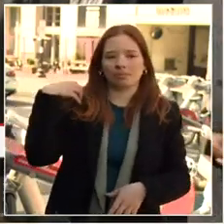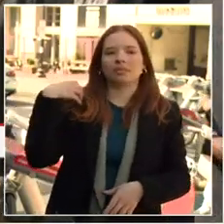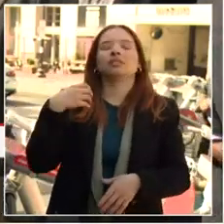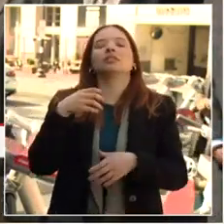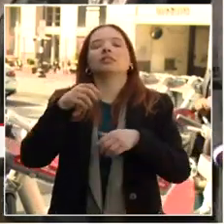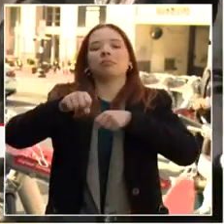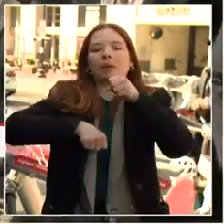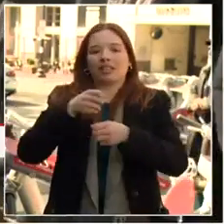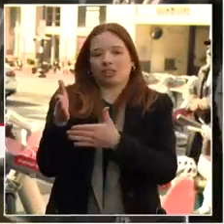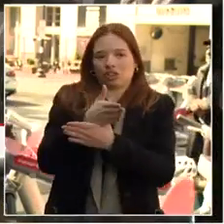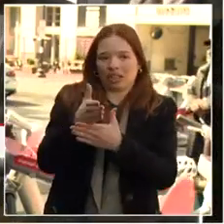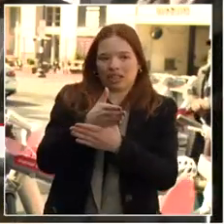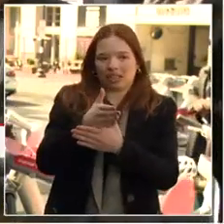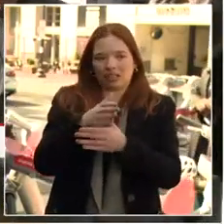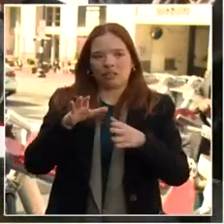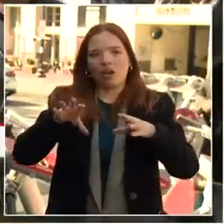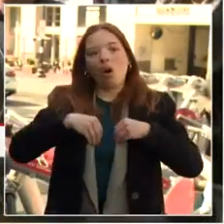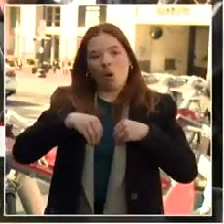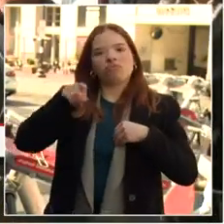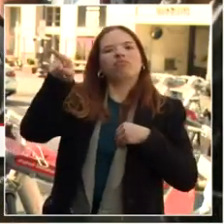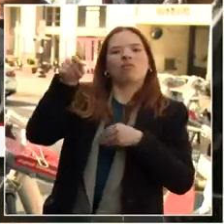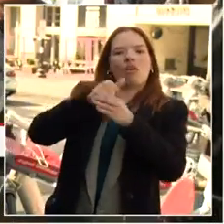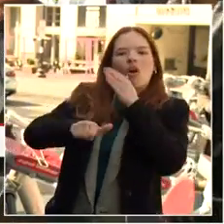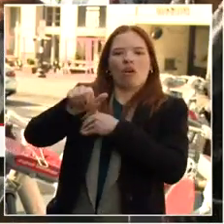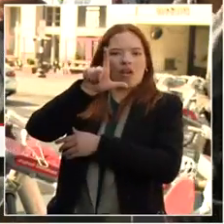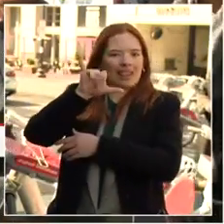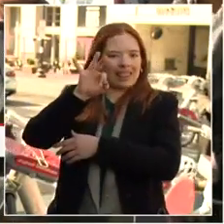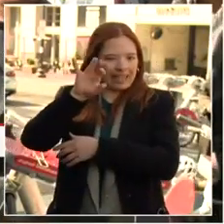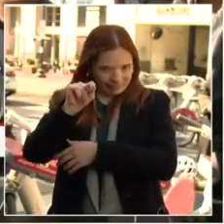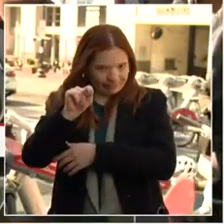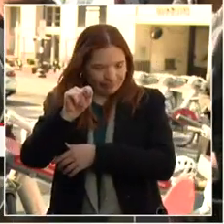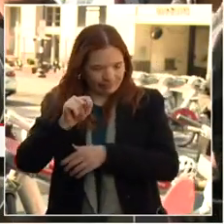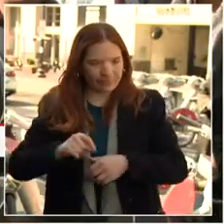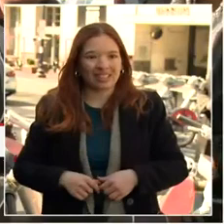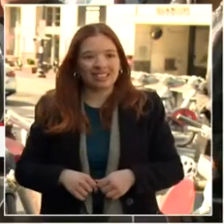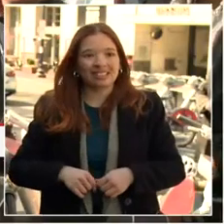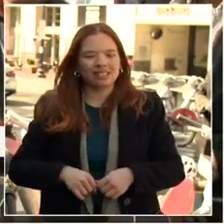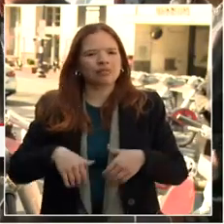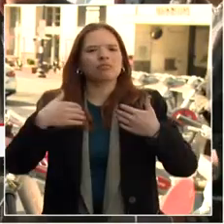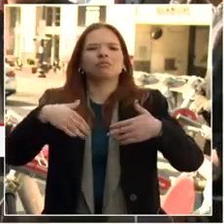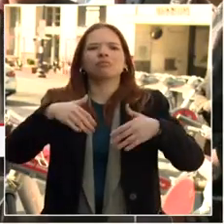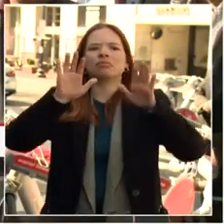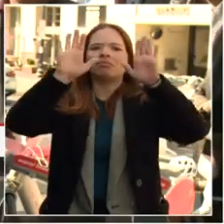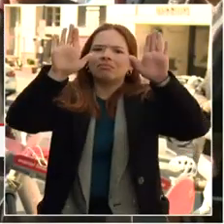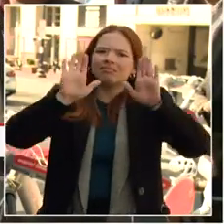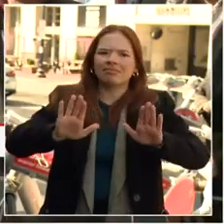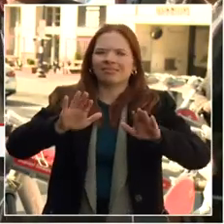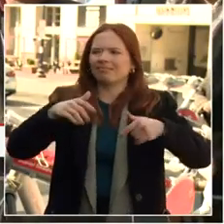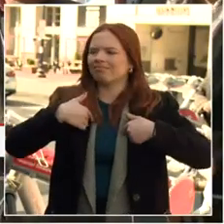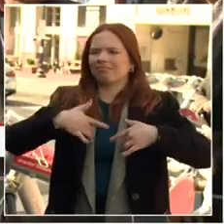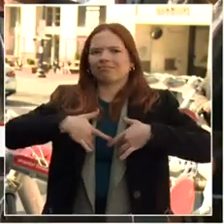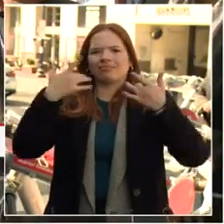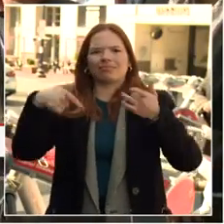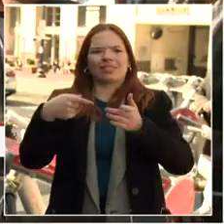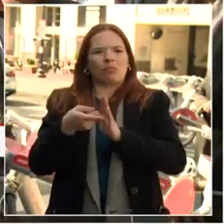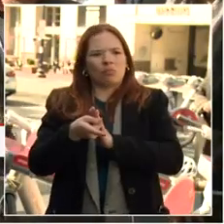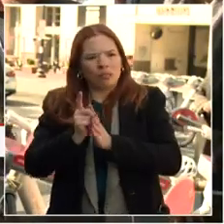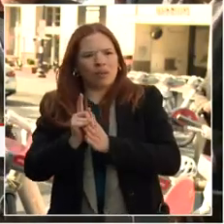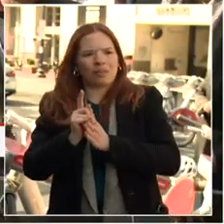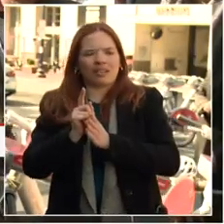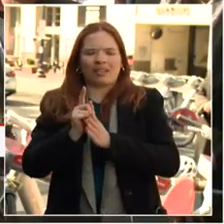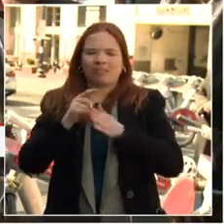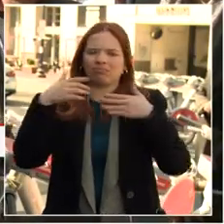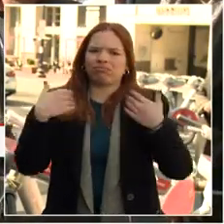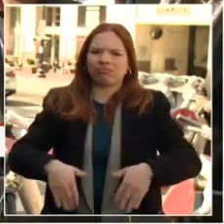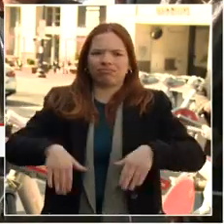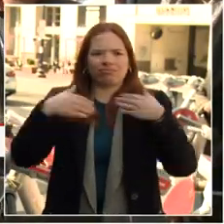great moment for Capital Bike Share and the entire DC metro region. We are thrilled to be bringing 700 of these new